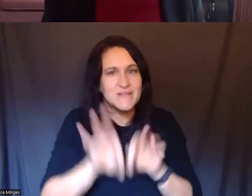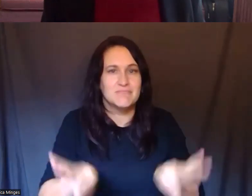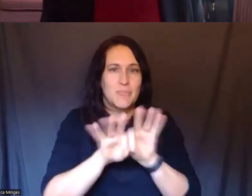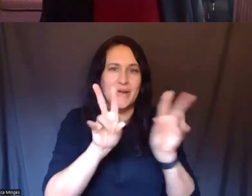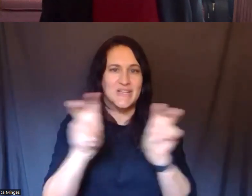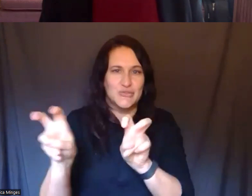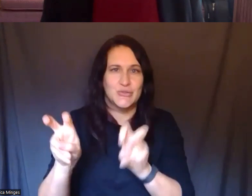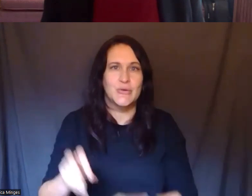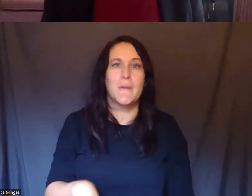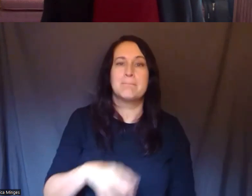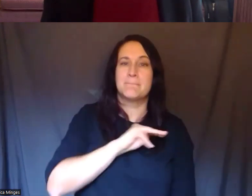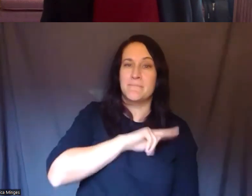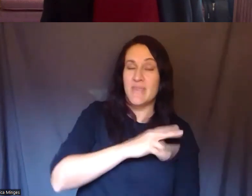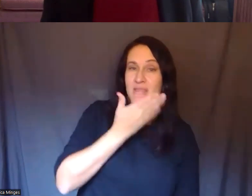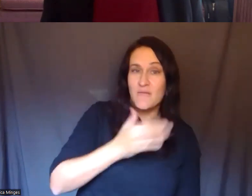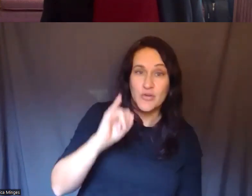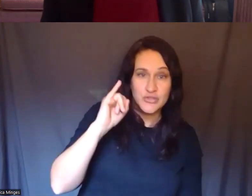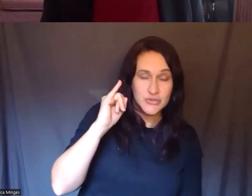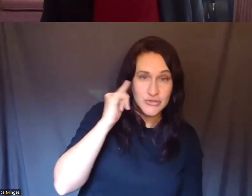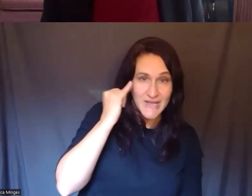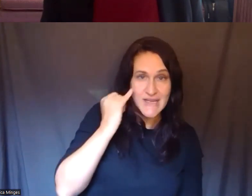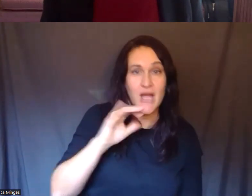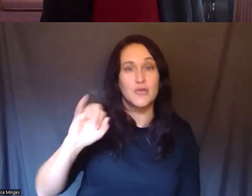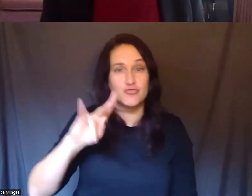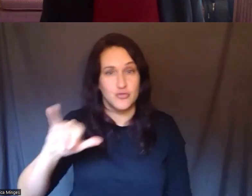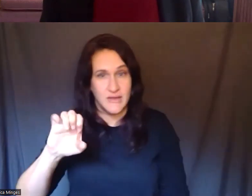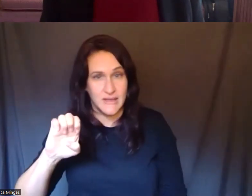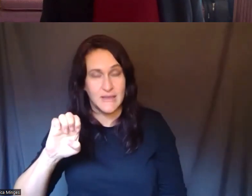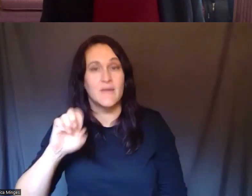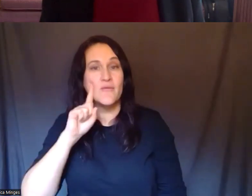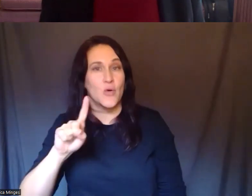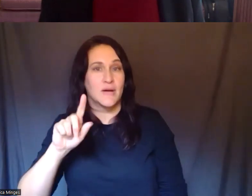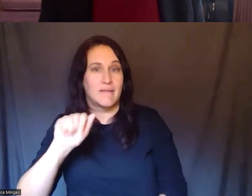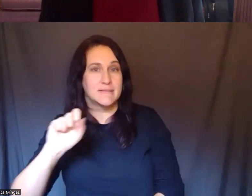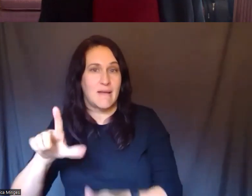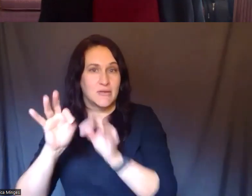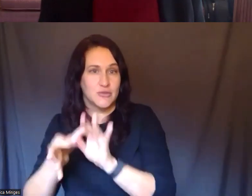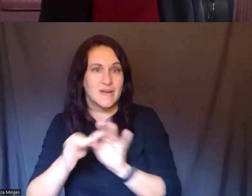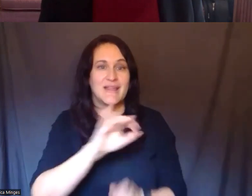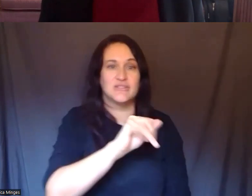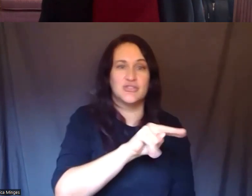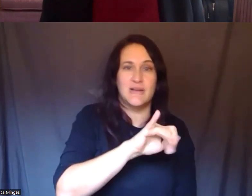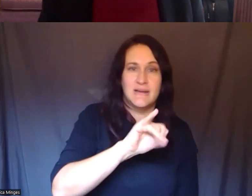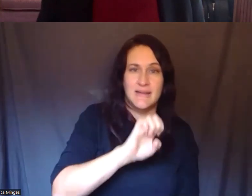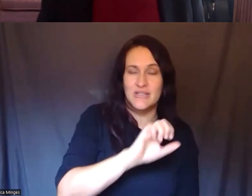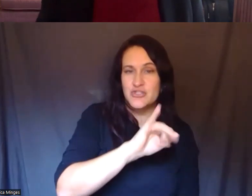Thank you to Jessica and Julie, our ASL interpreters, and to Jenny James, our CART provider.